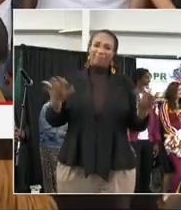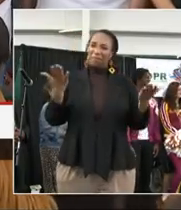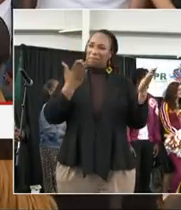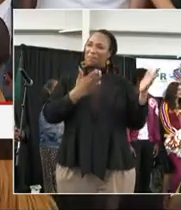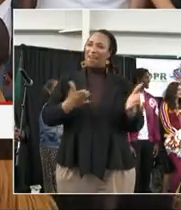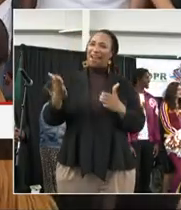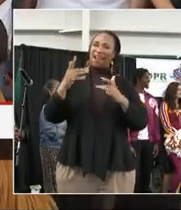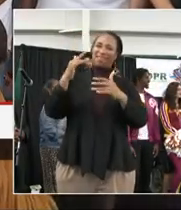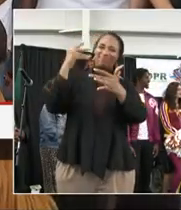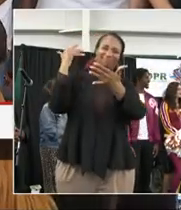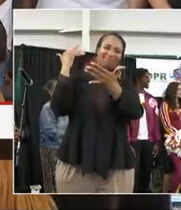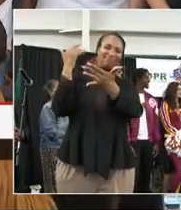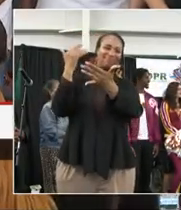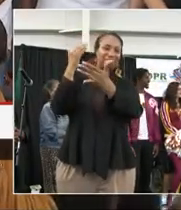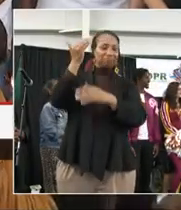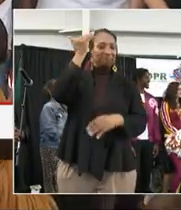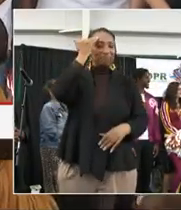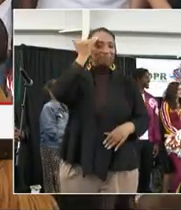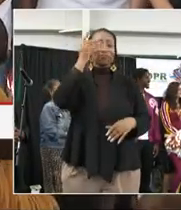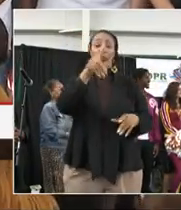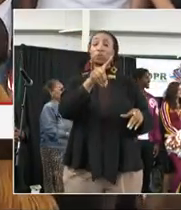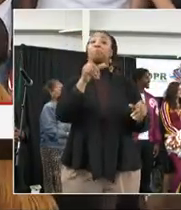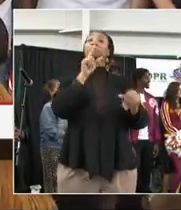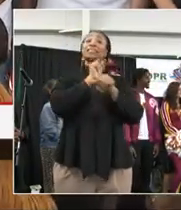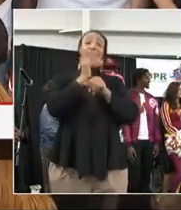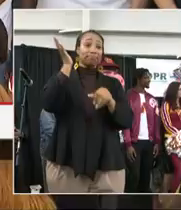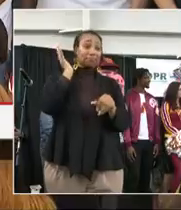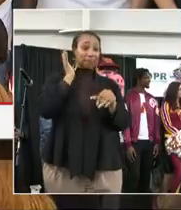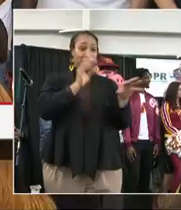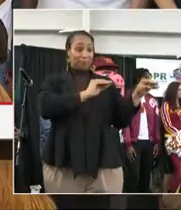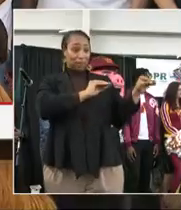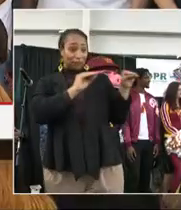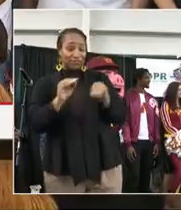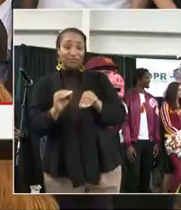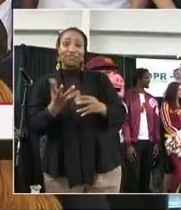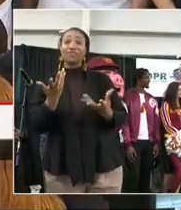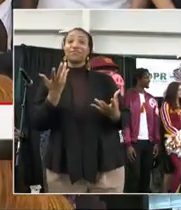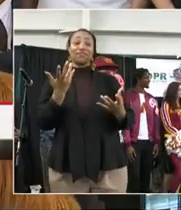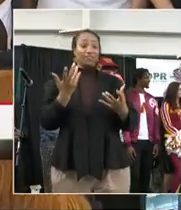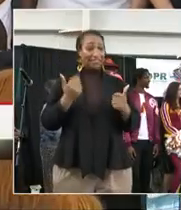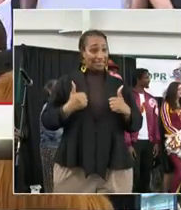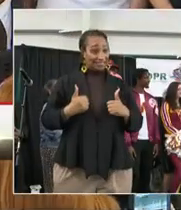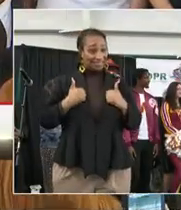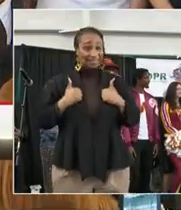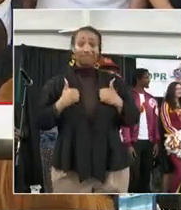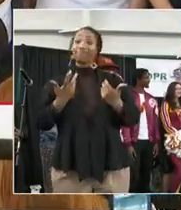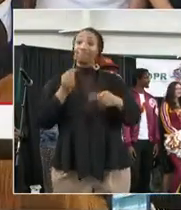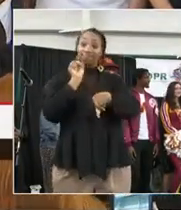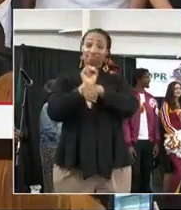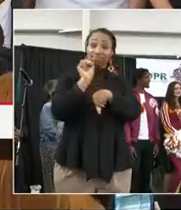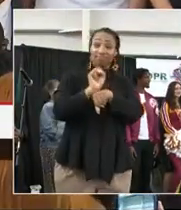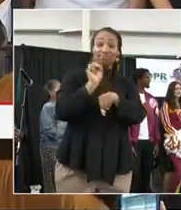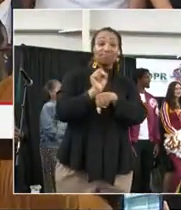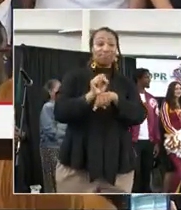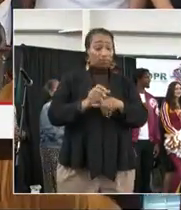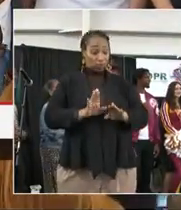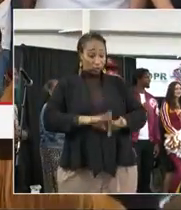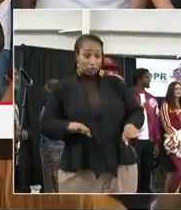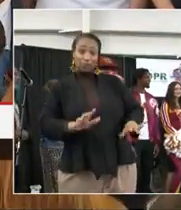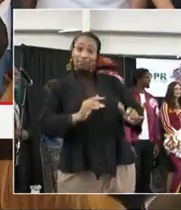live in a city, work hard, raise your families, give back, make the city